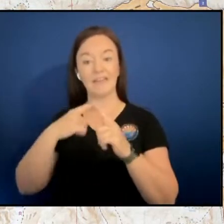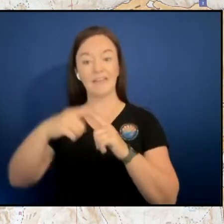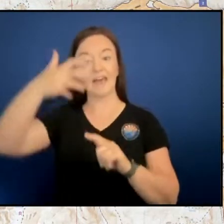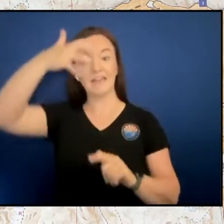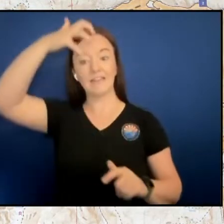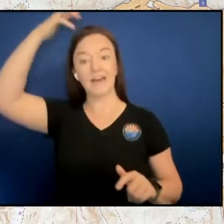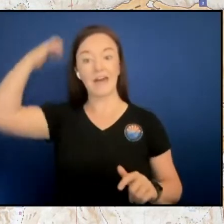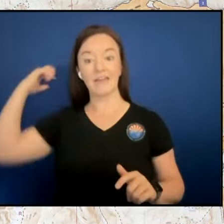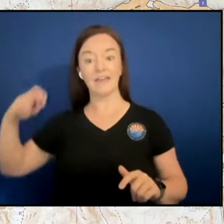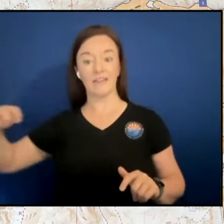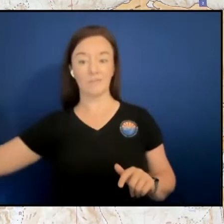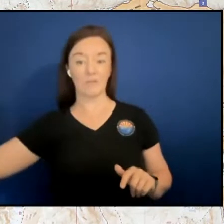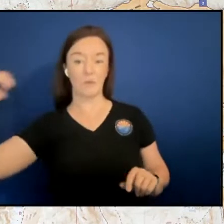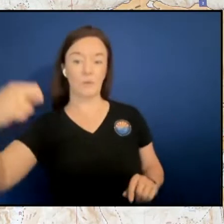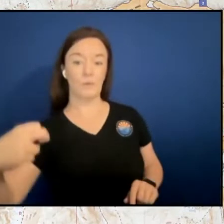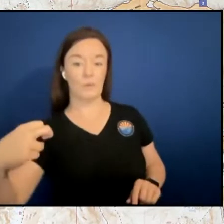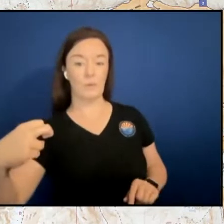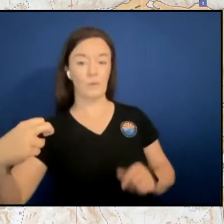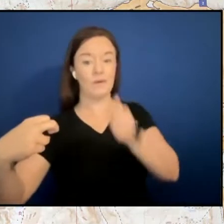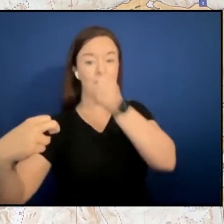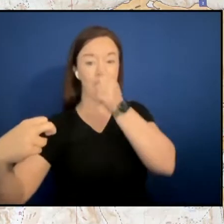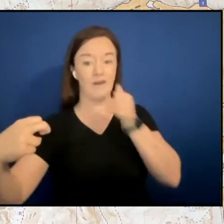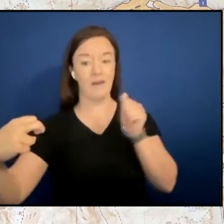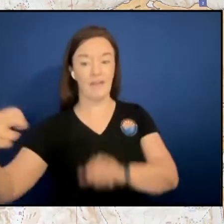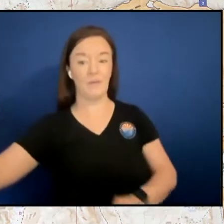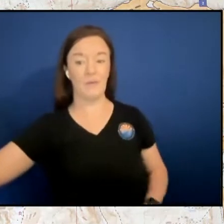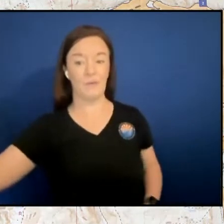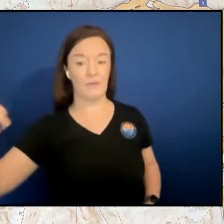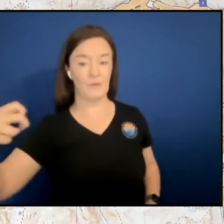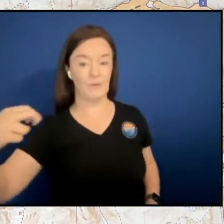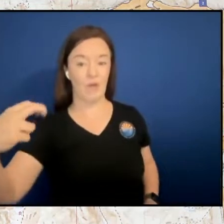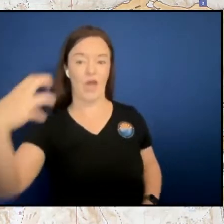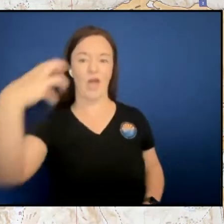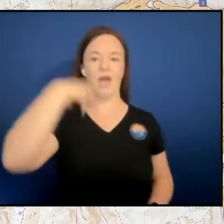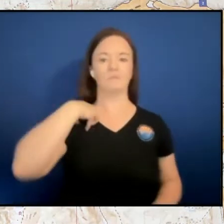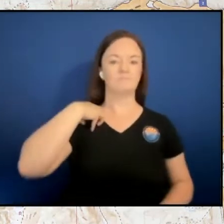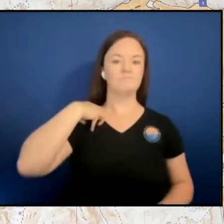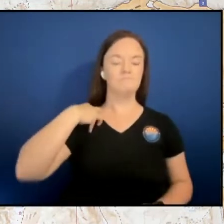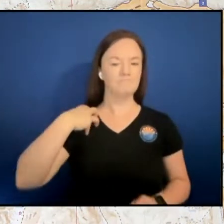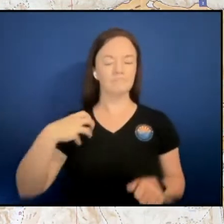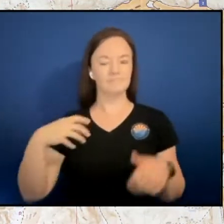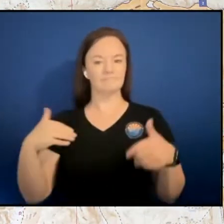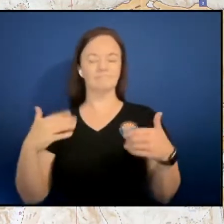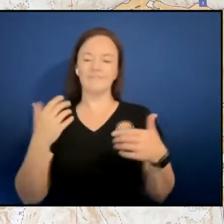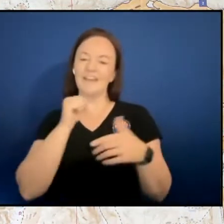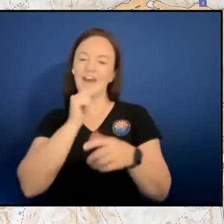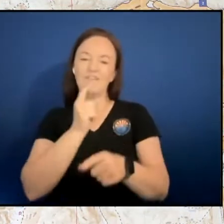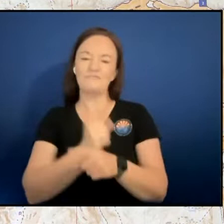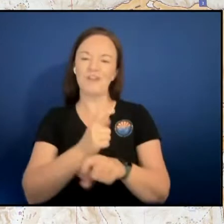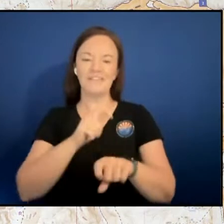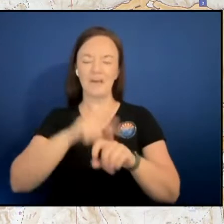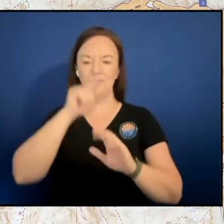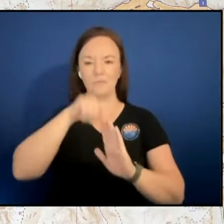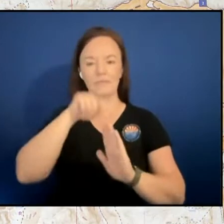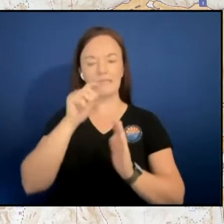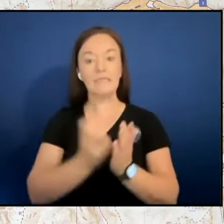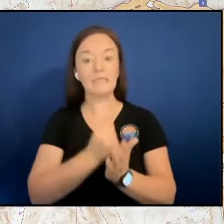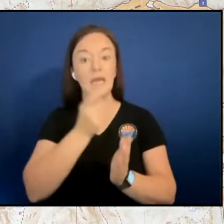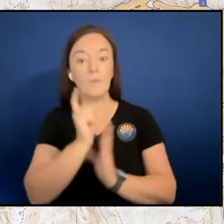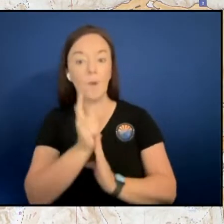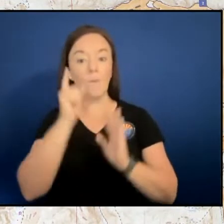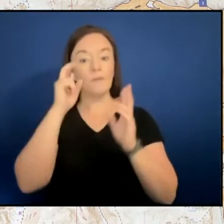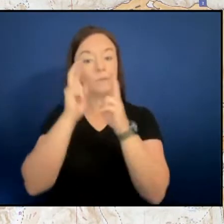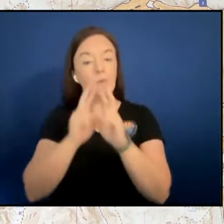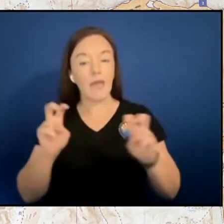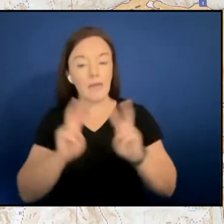or saber-toothed tiger that's running through the grass eats you, then probably not the right time to take a moment to think deeply about the